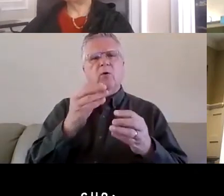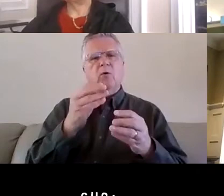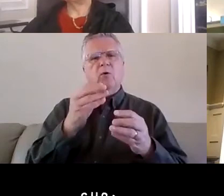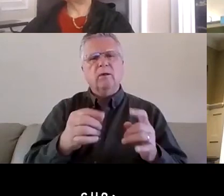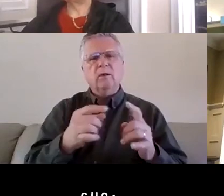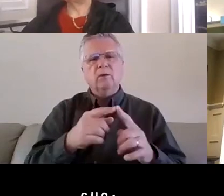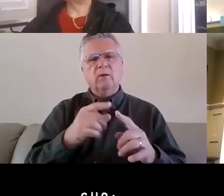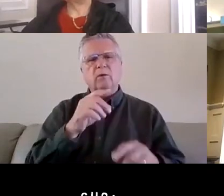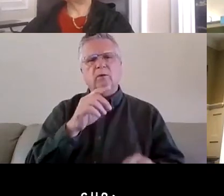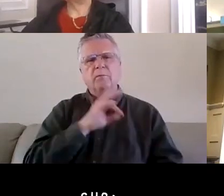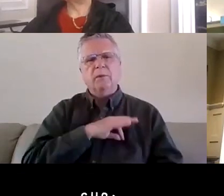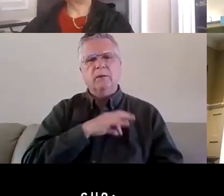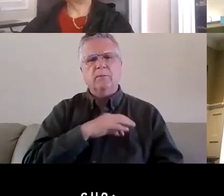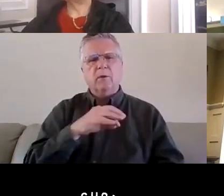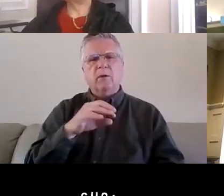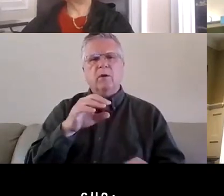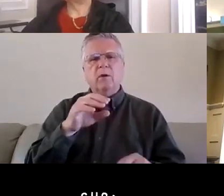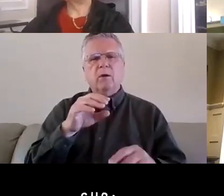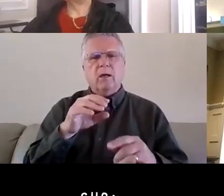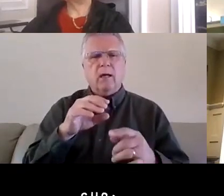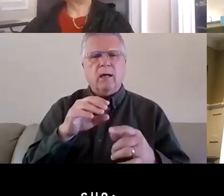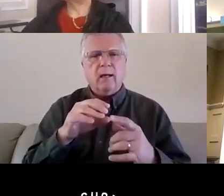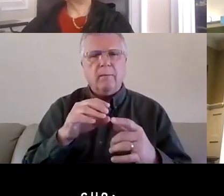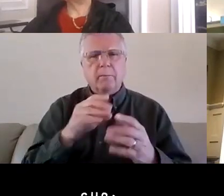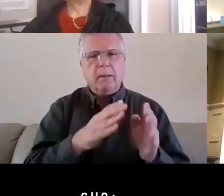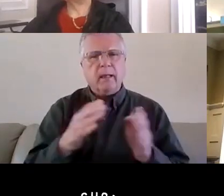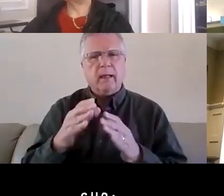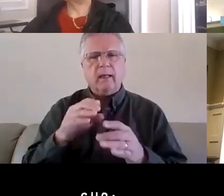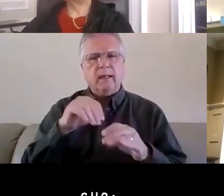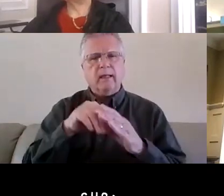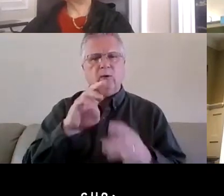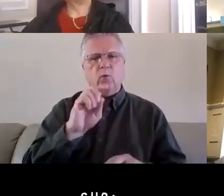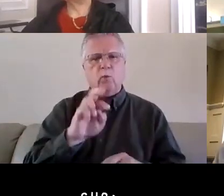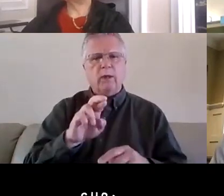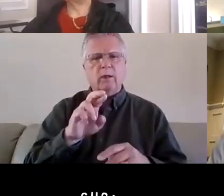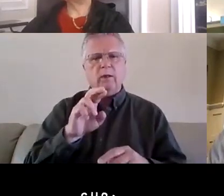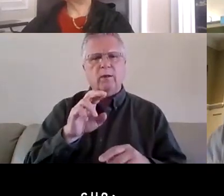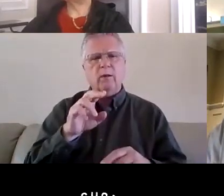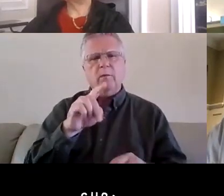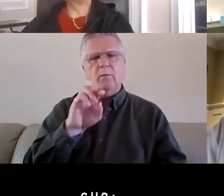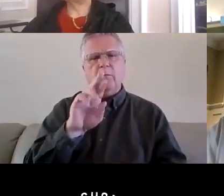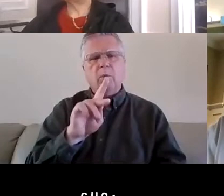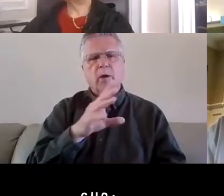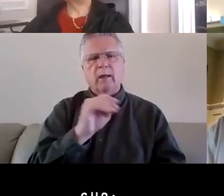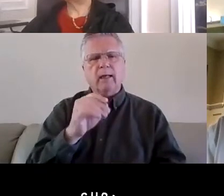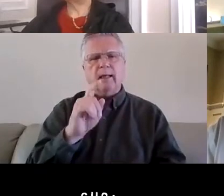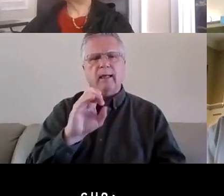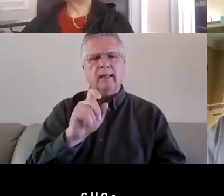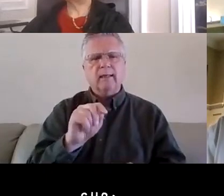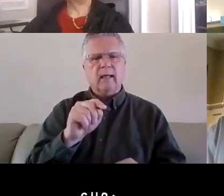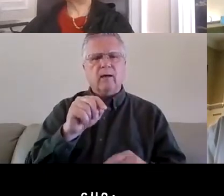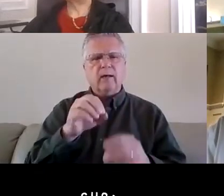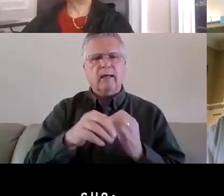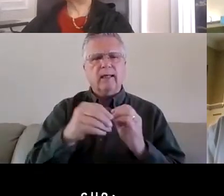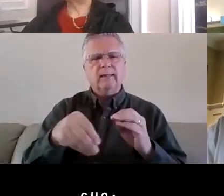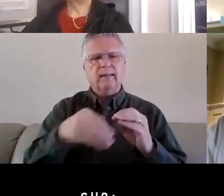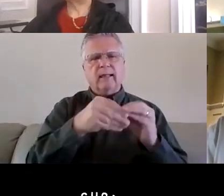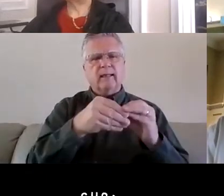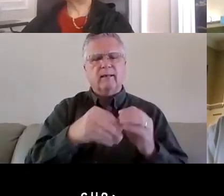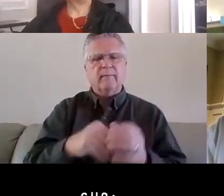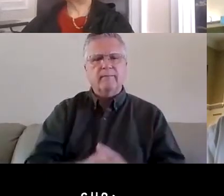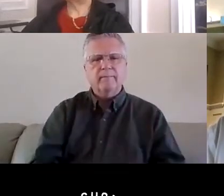facilities plan for the villas at Winter Park and Haxtown Street Extended. Motion to approve a